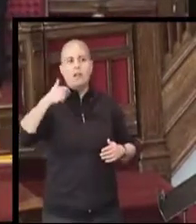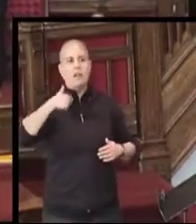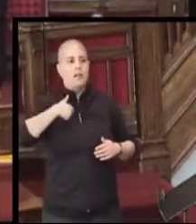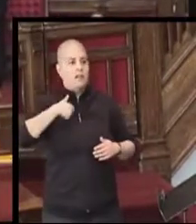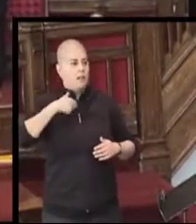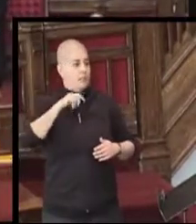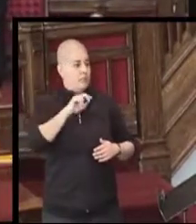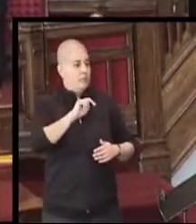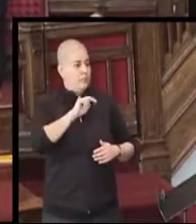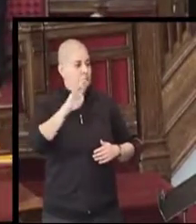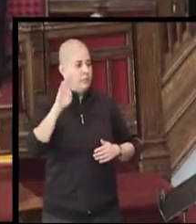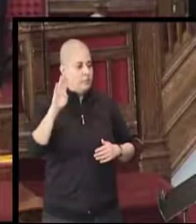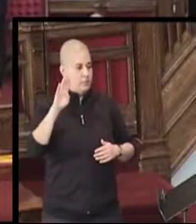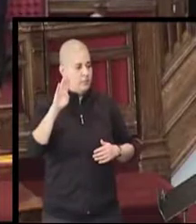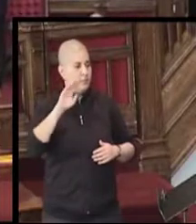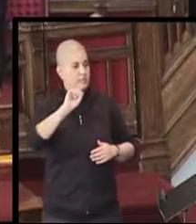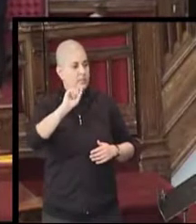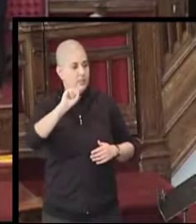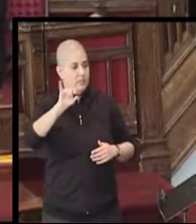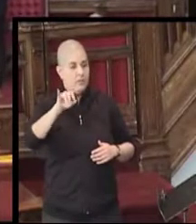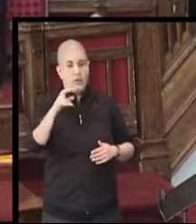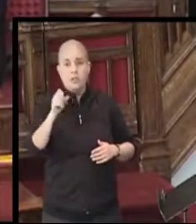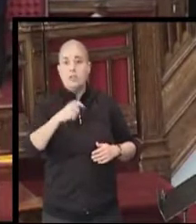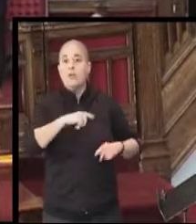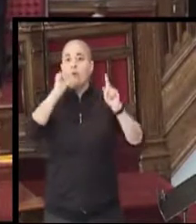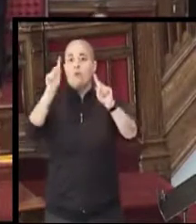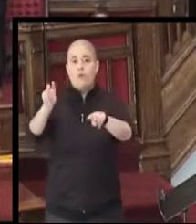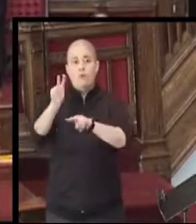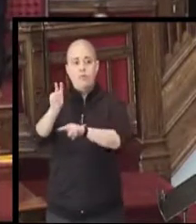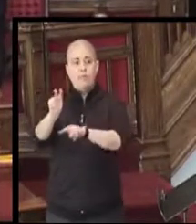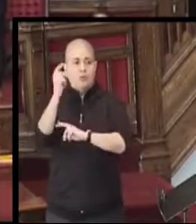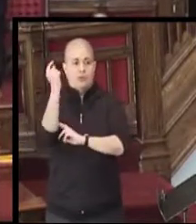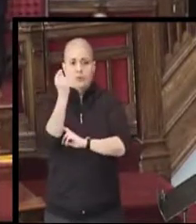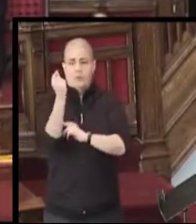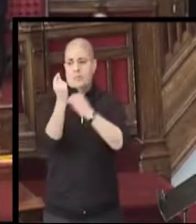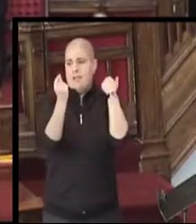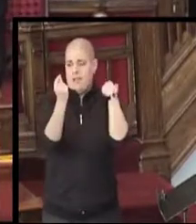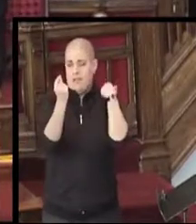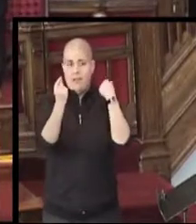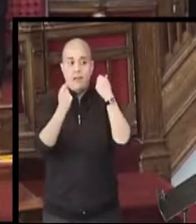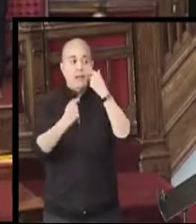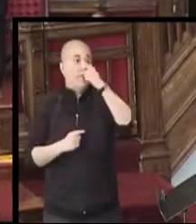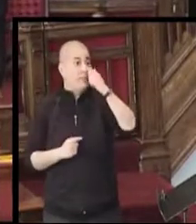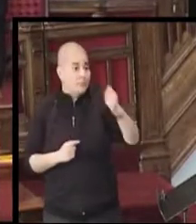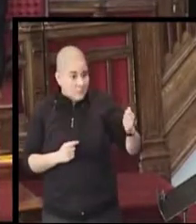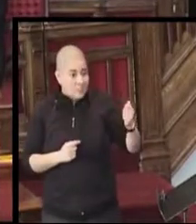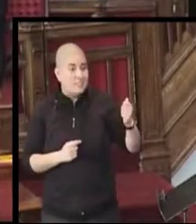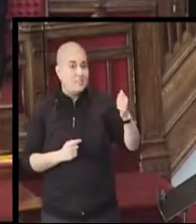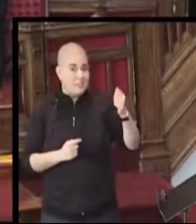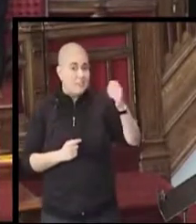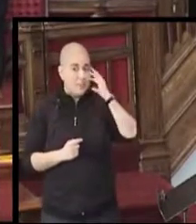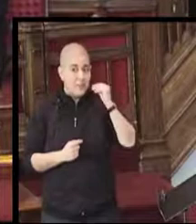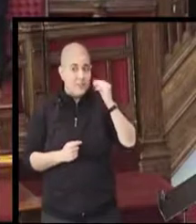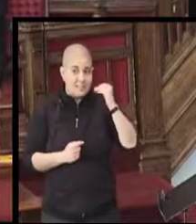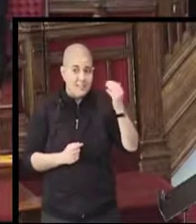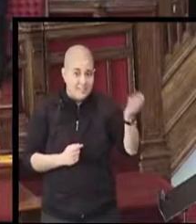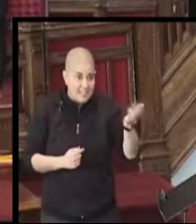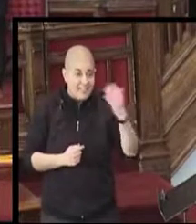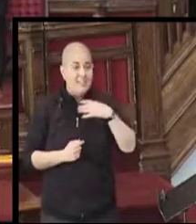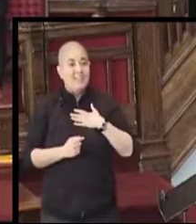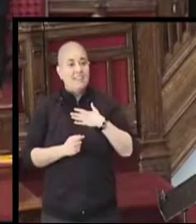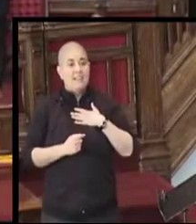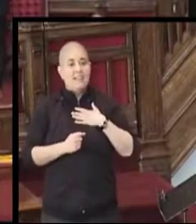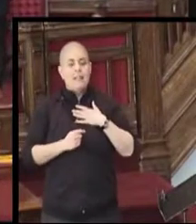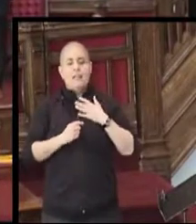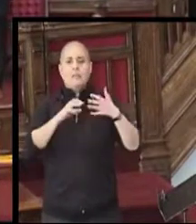Brunswick, and I presided at the funeral on Tuesday, which was an interesting experience. To